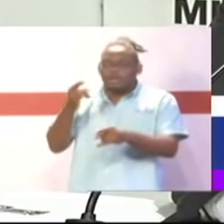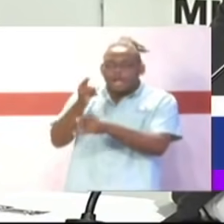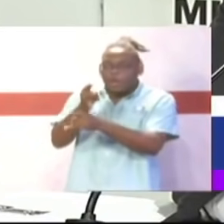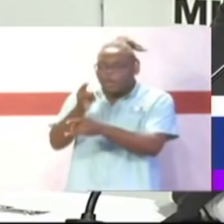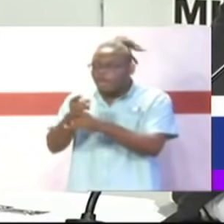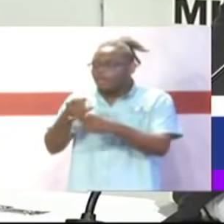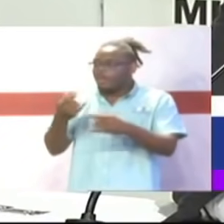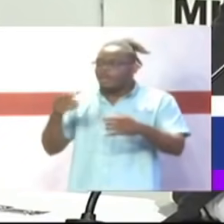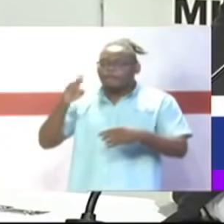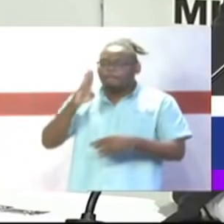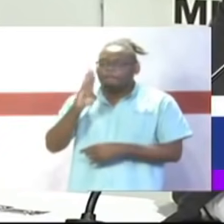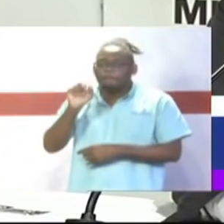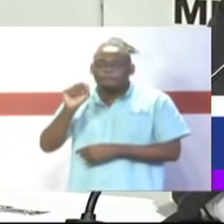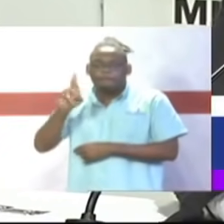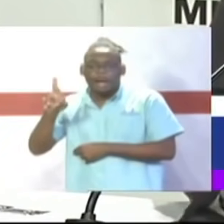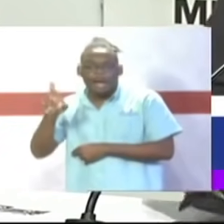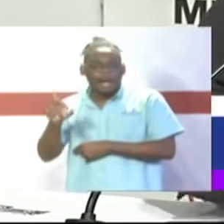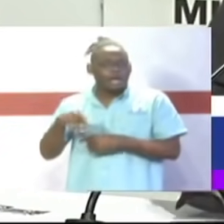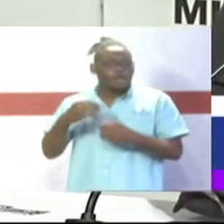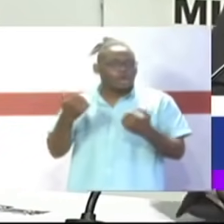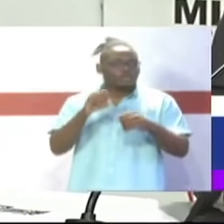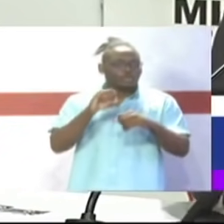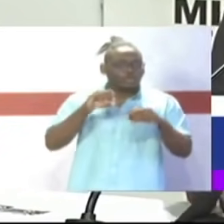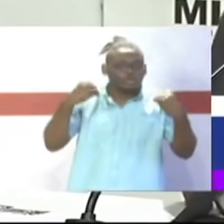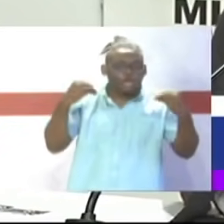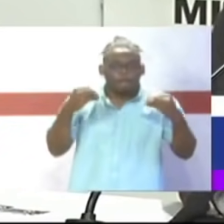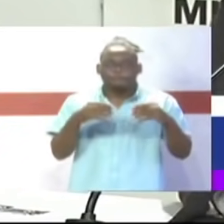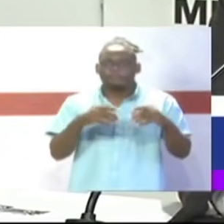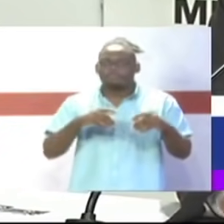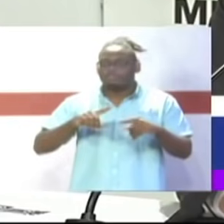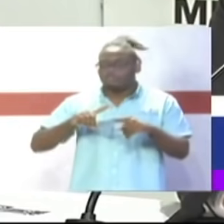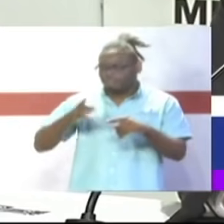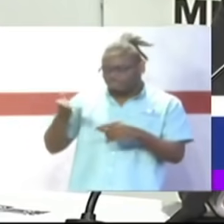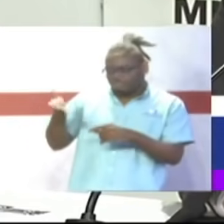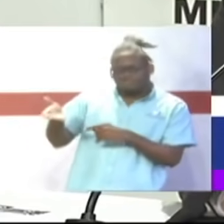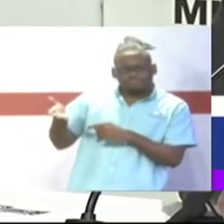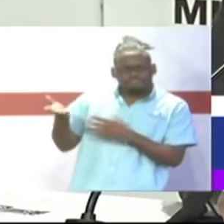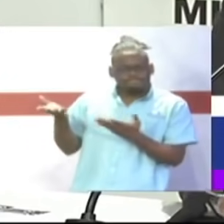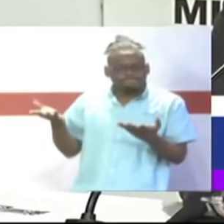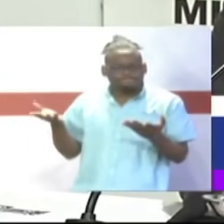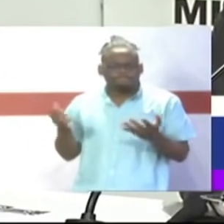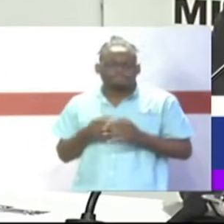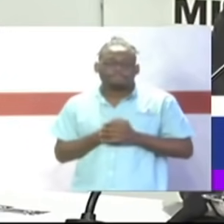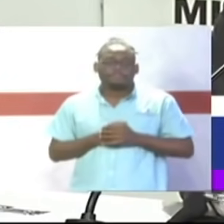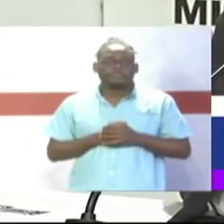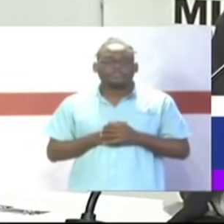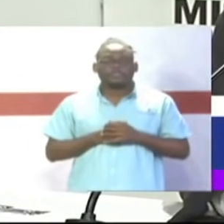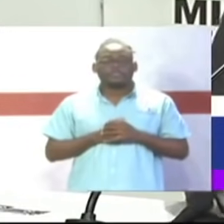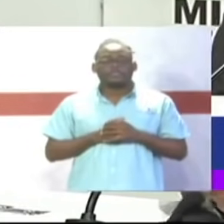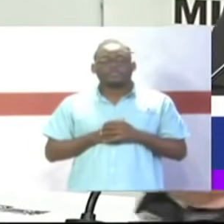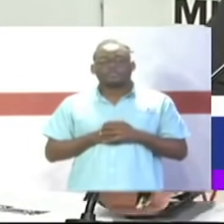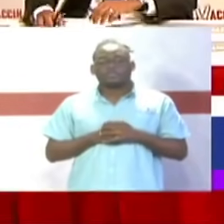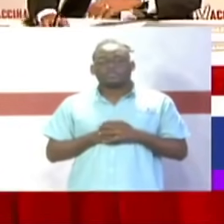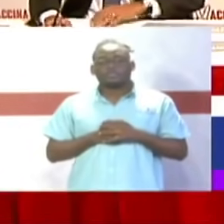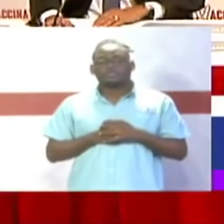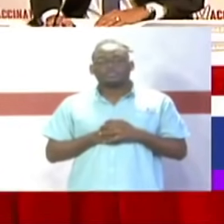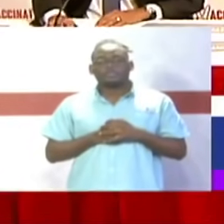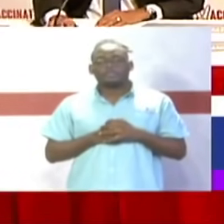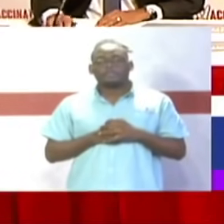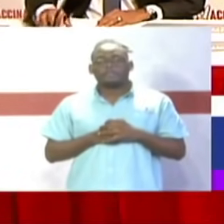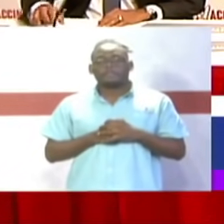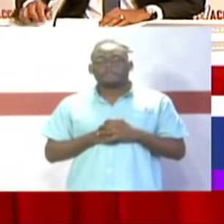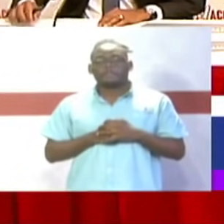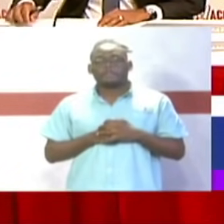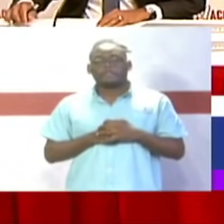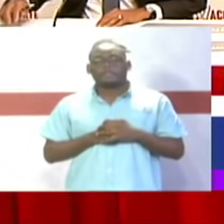it's not a cluster-based scenario where it's one cluster of diseases contributing to this sort of change.